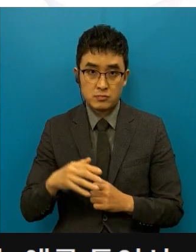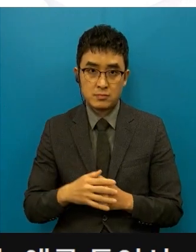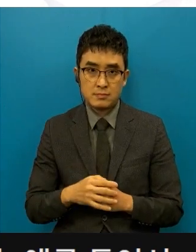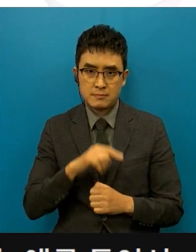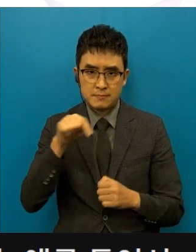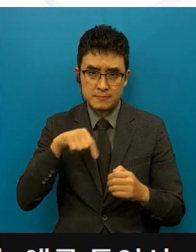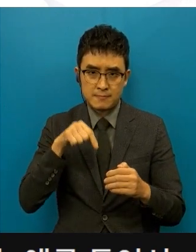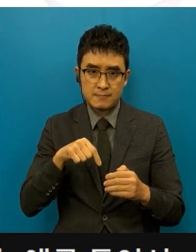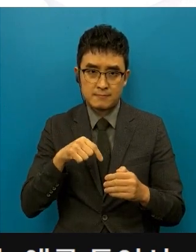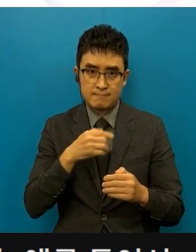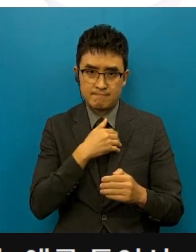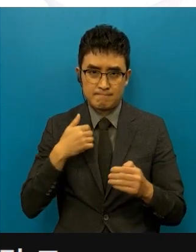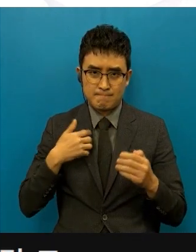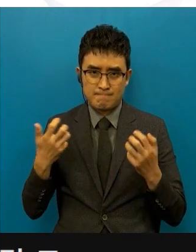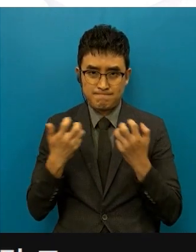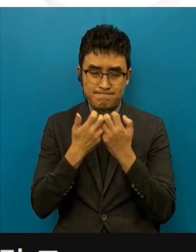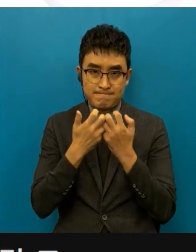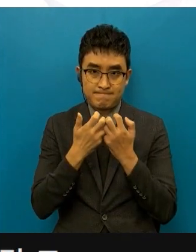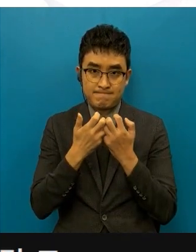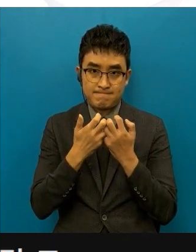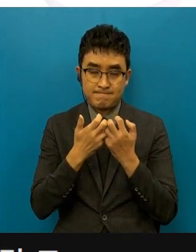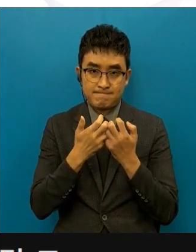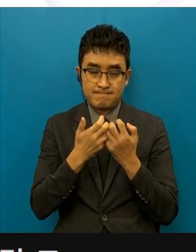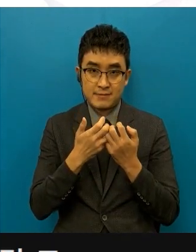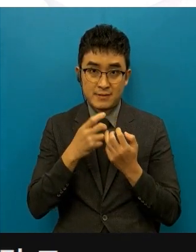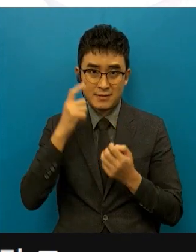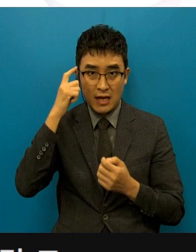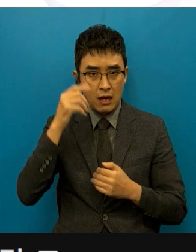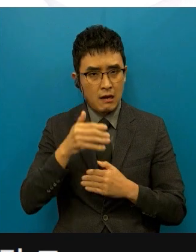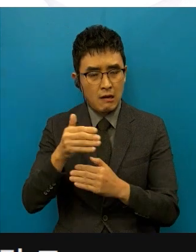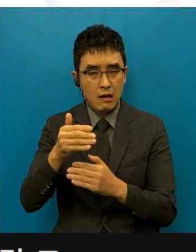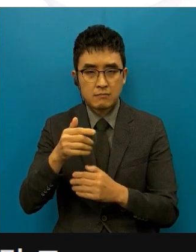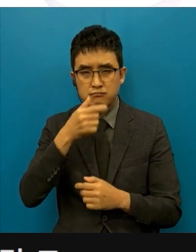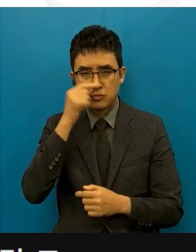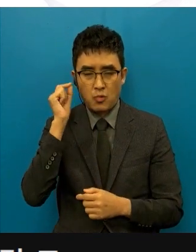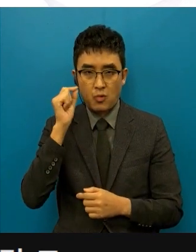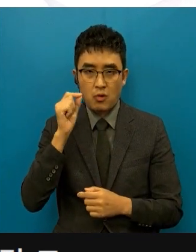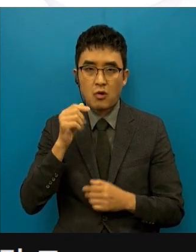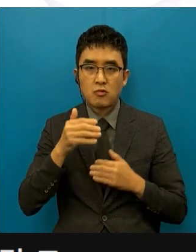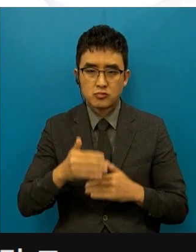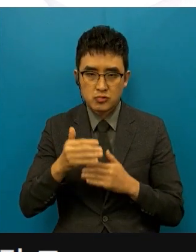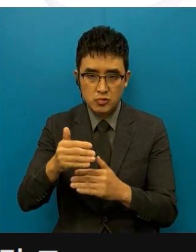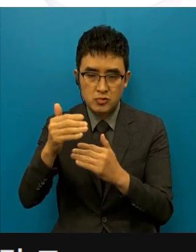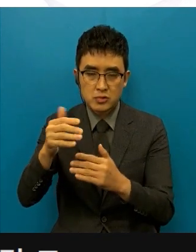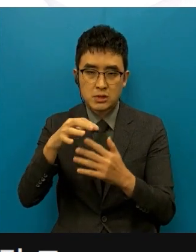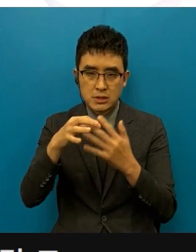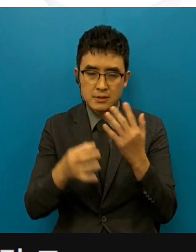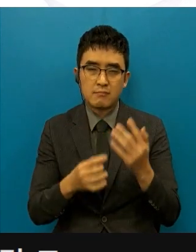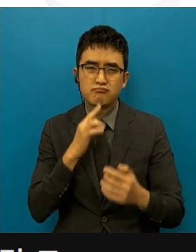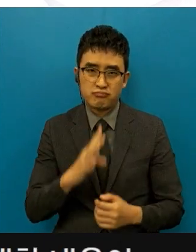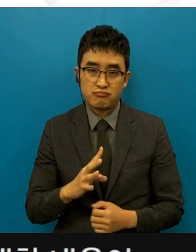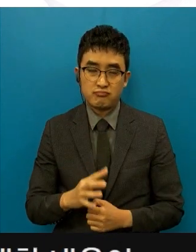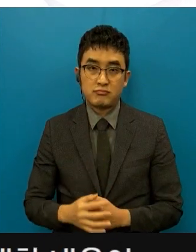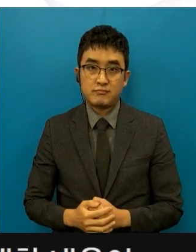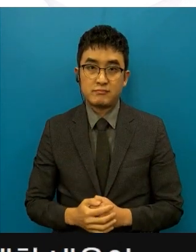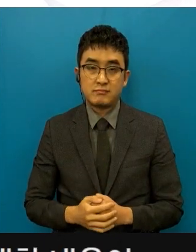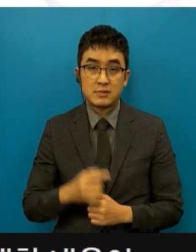Just process. Yeah. Any questions? Yes, please.